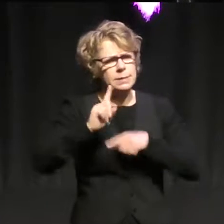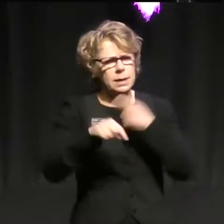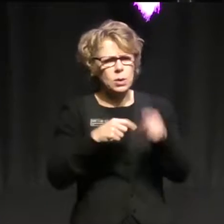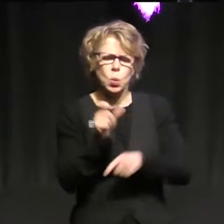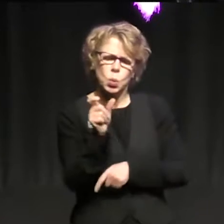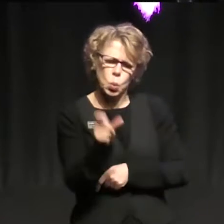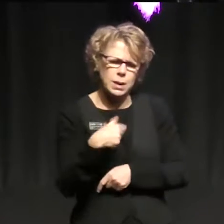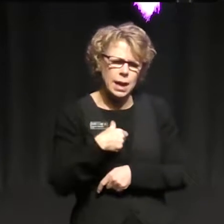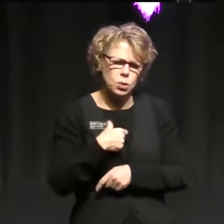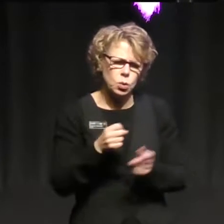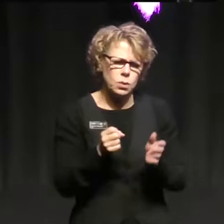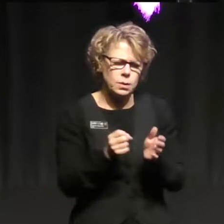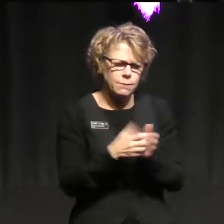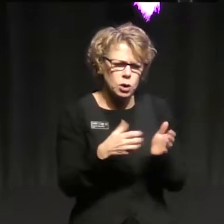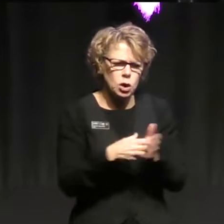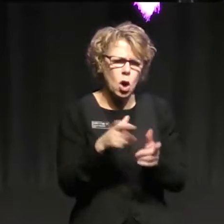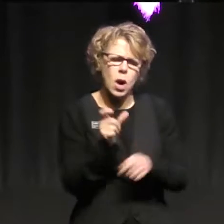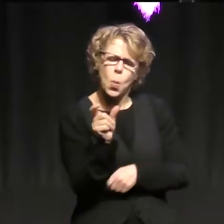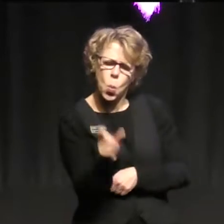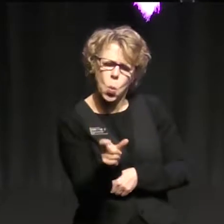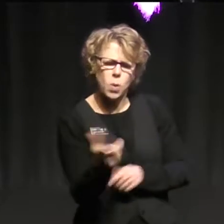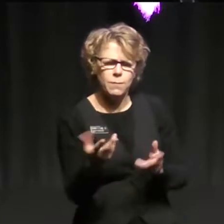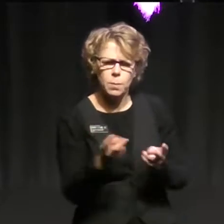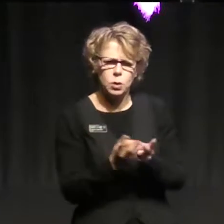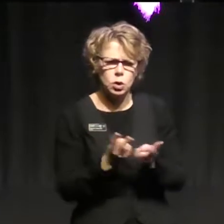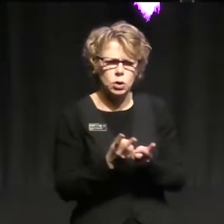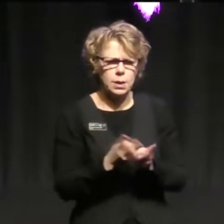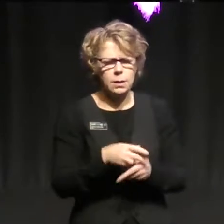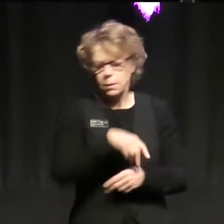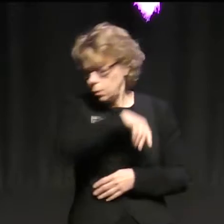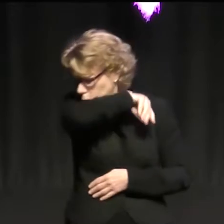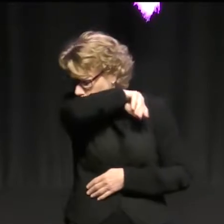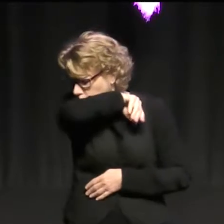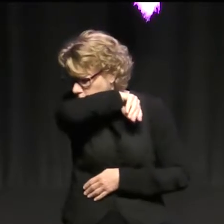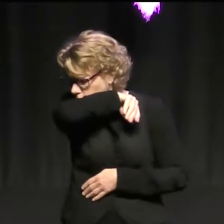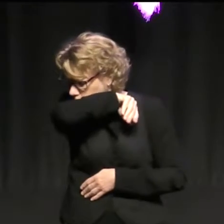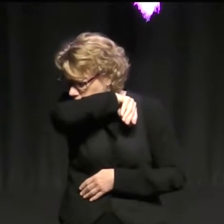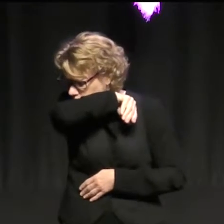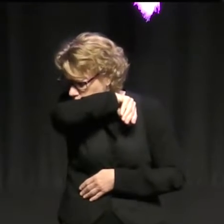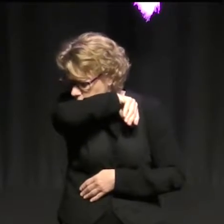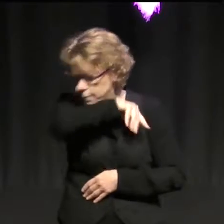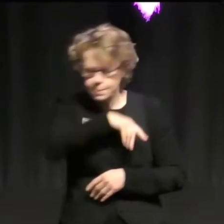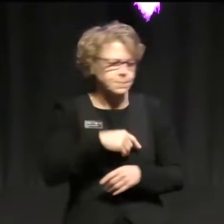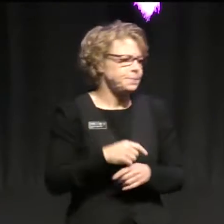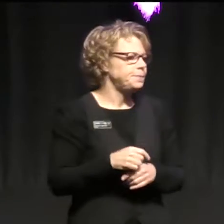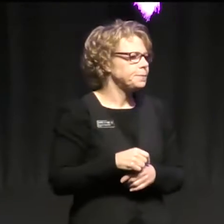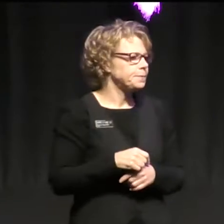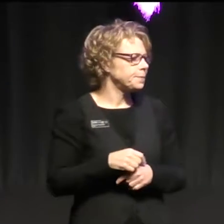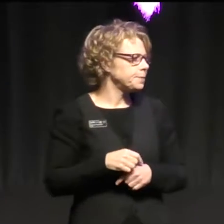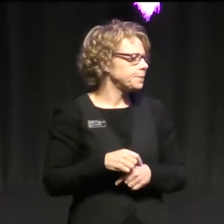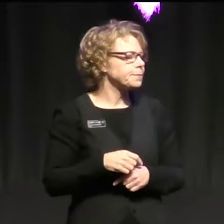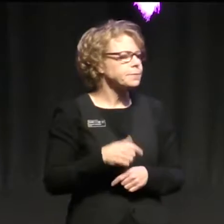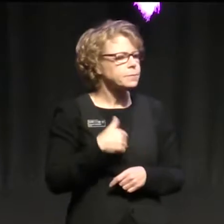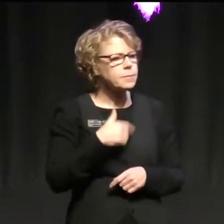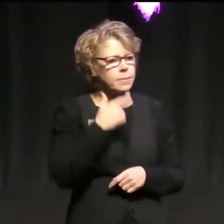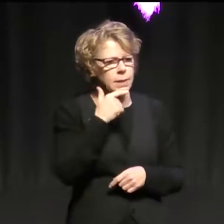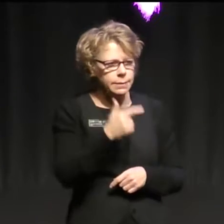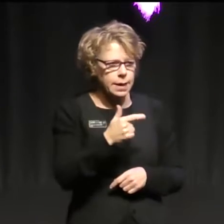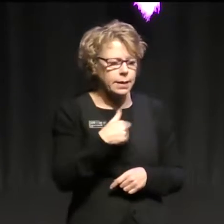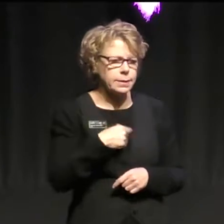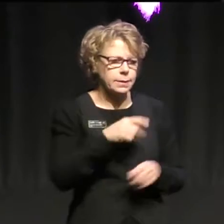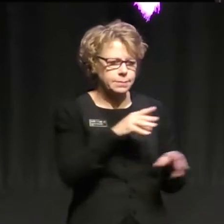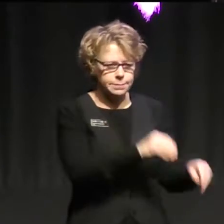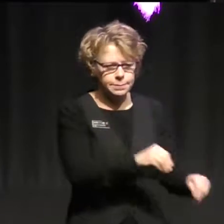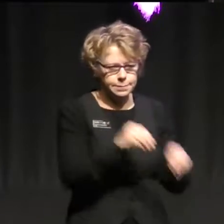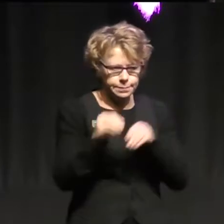it? Can you explain the concept? Thank you so much for bringing Anubandh into Sweden